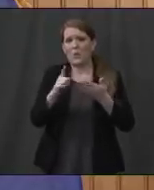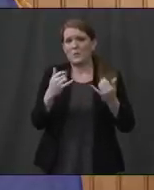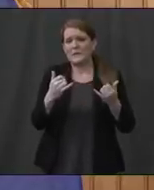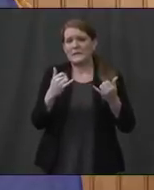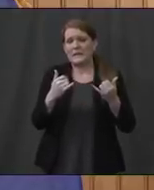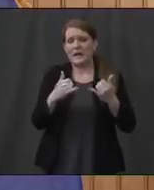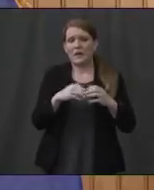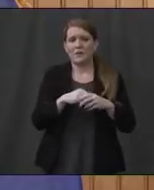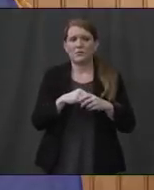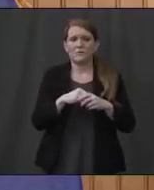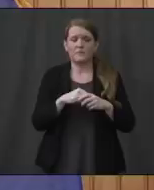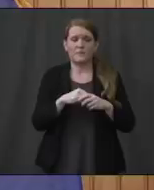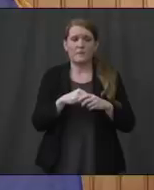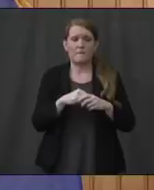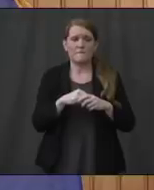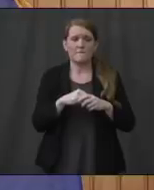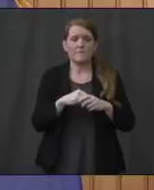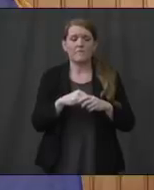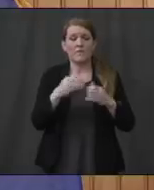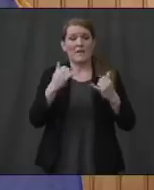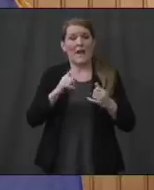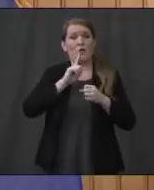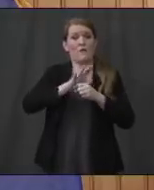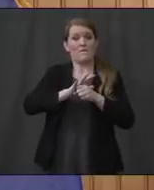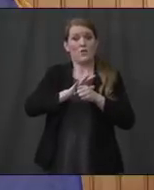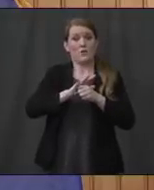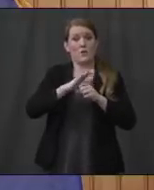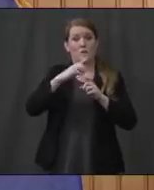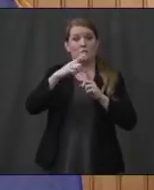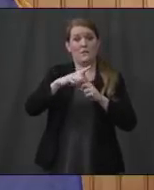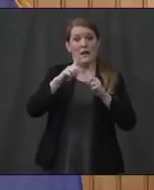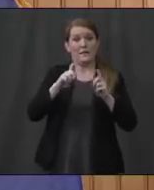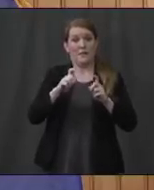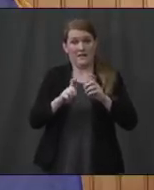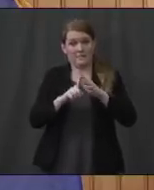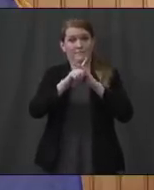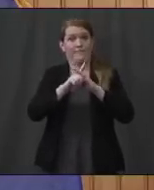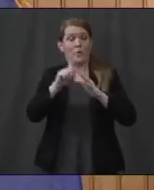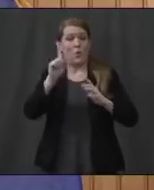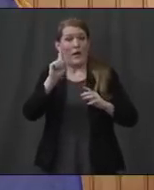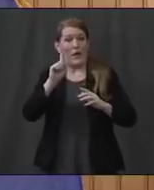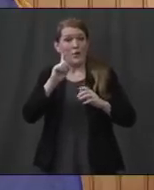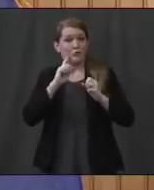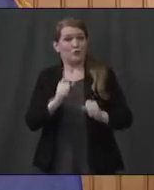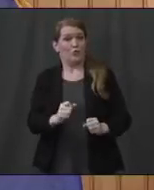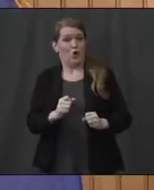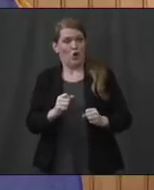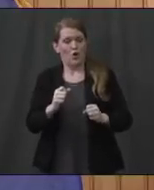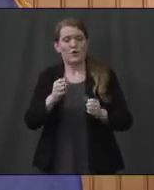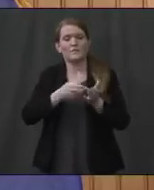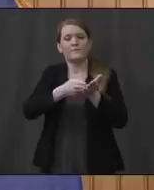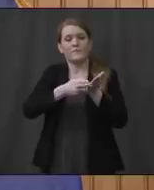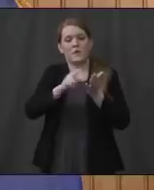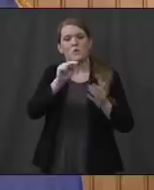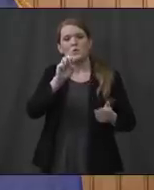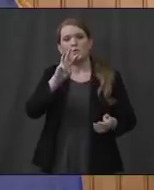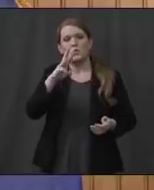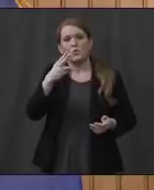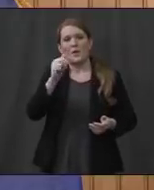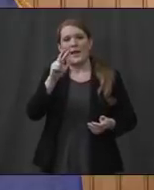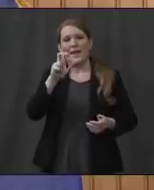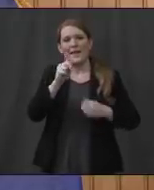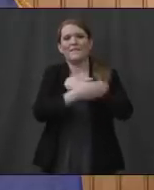it's interesting. Not happily, that New Haven County is now catching up quickly